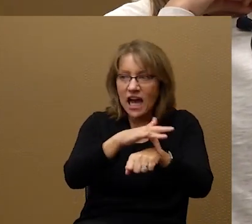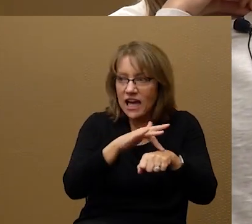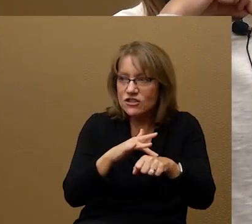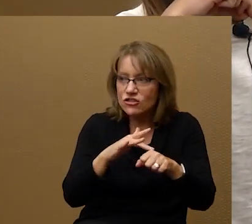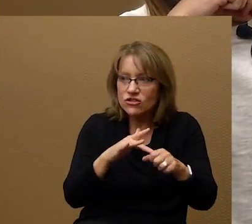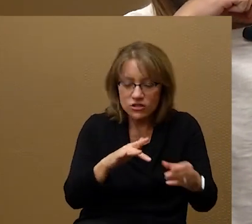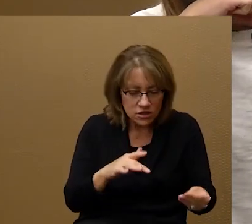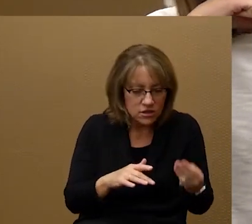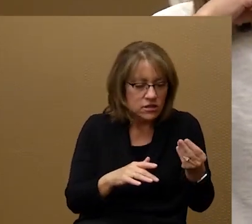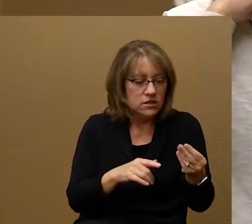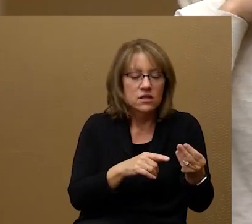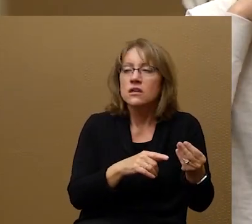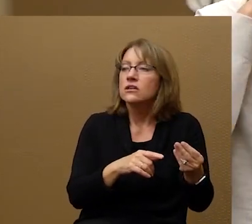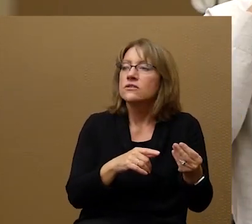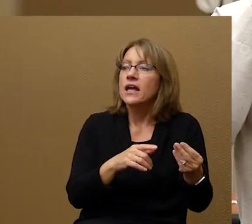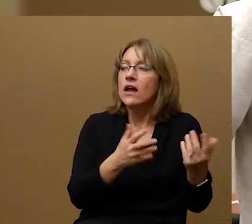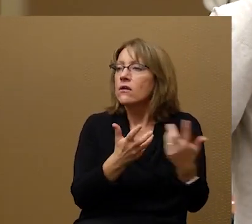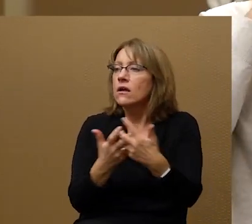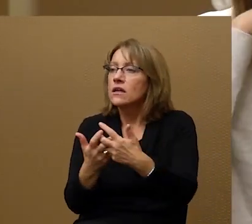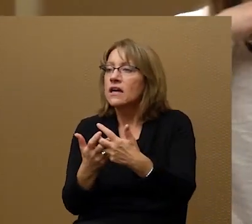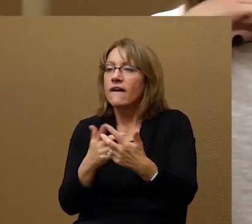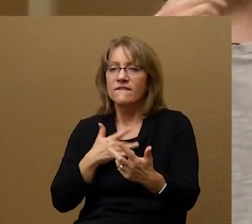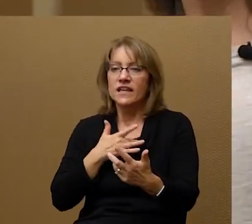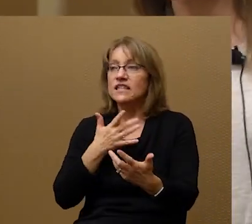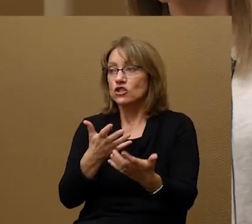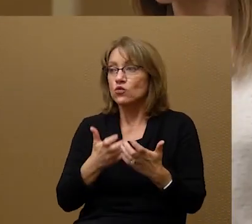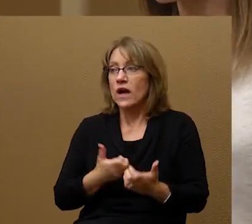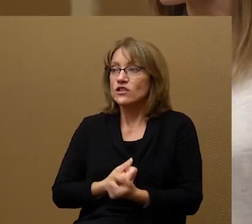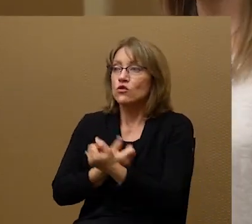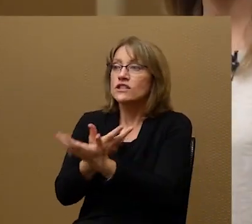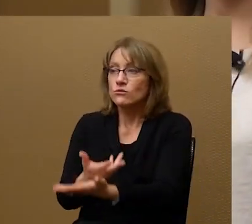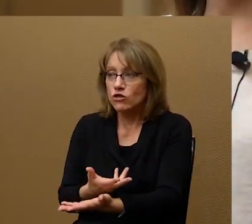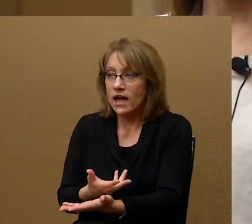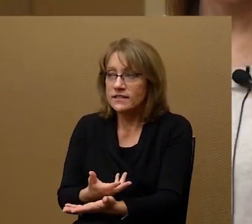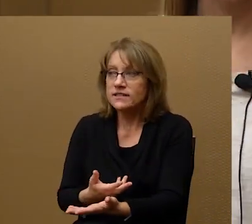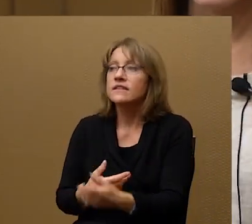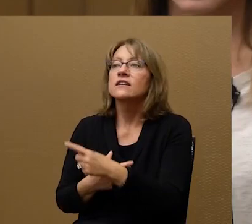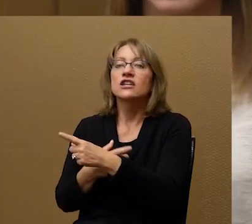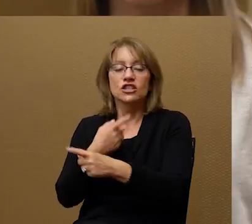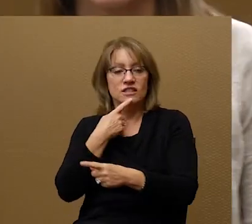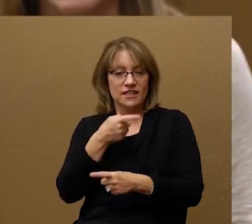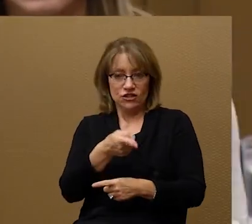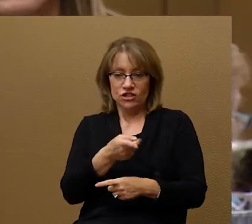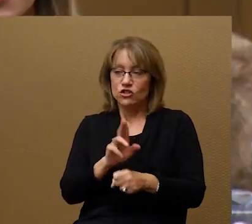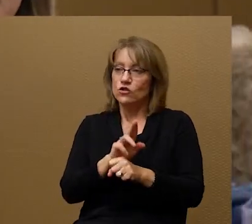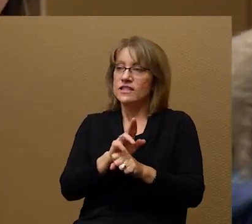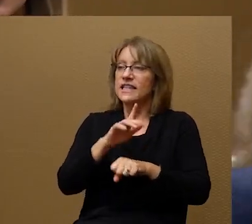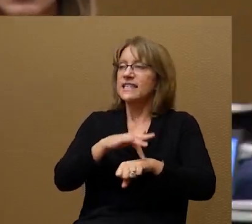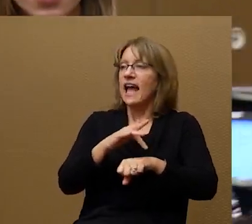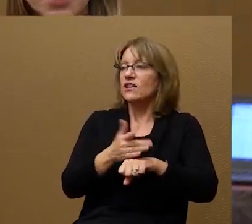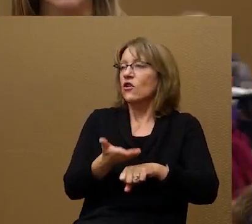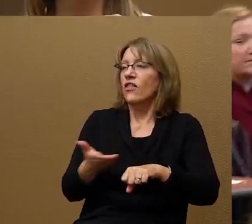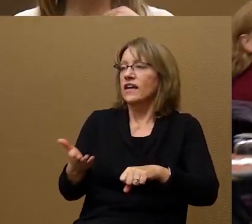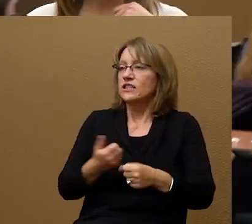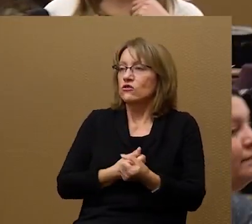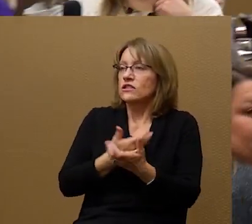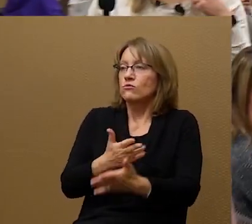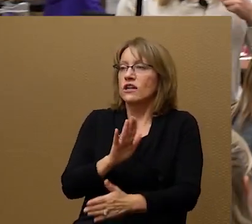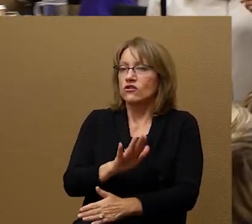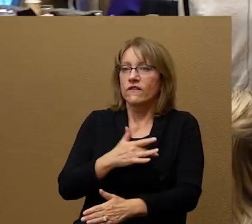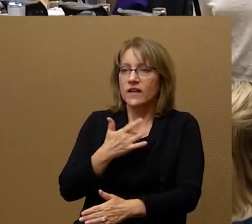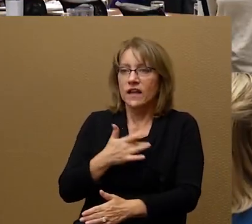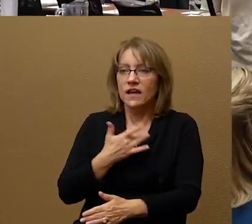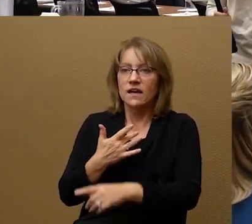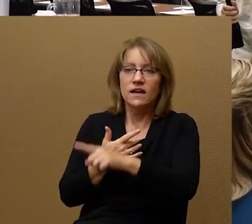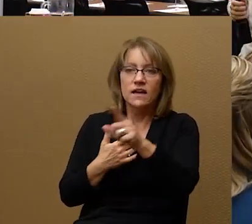might want to express. She's very verbal. So she said she's using tactile items to express how she feels. Yes. I'm sure since